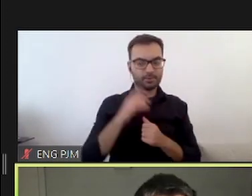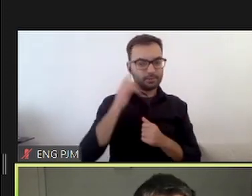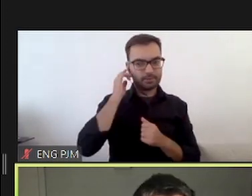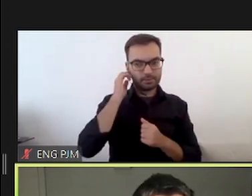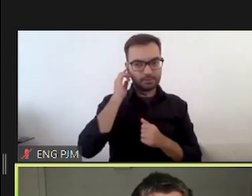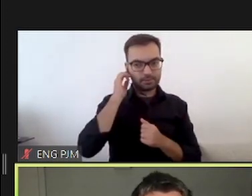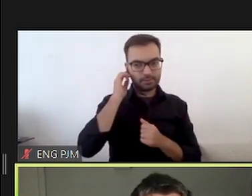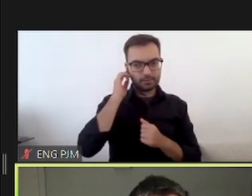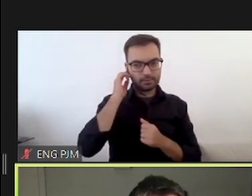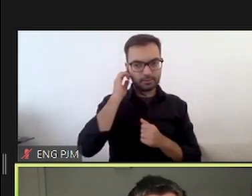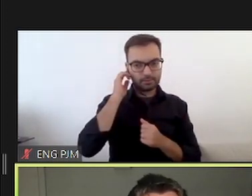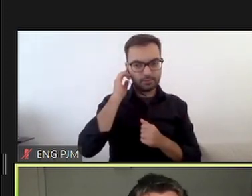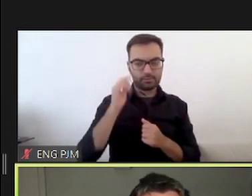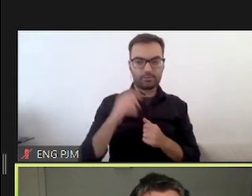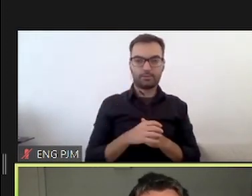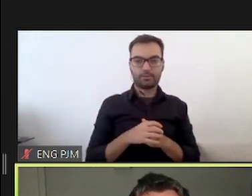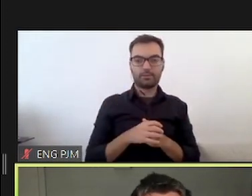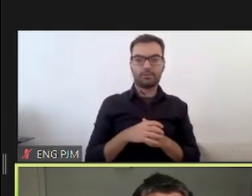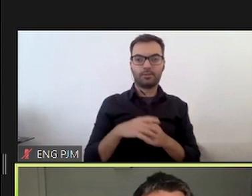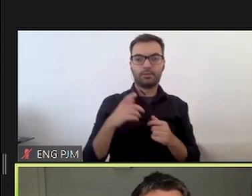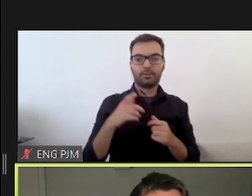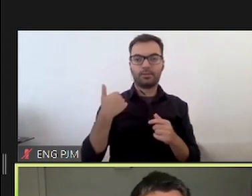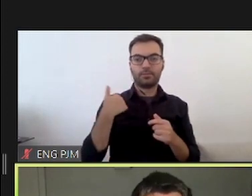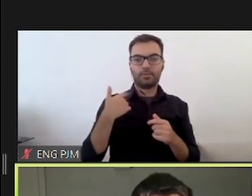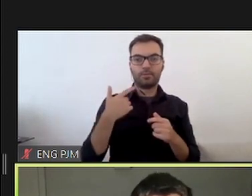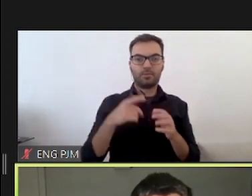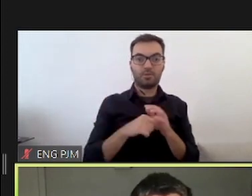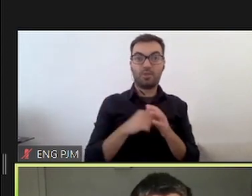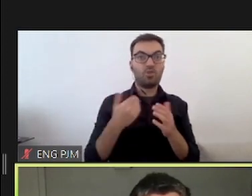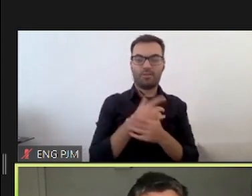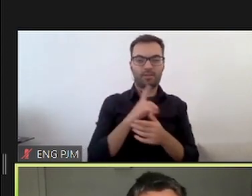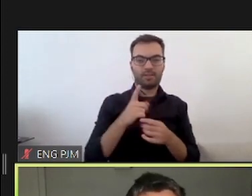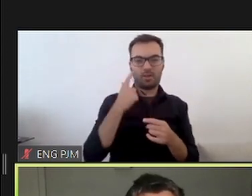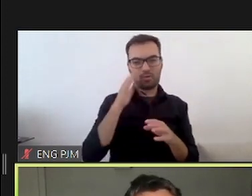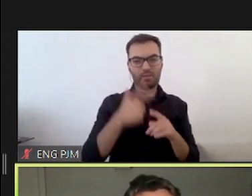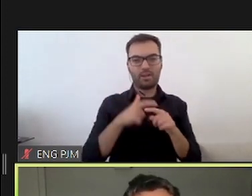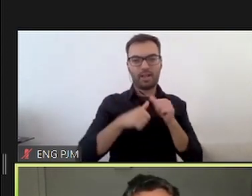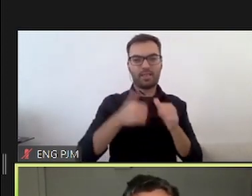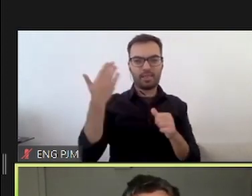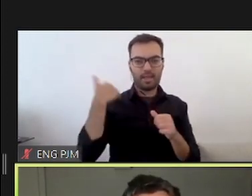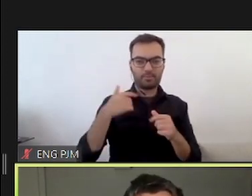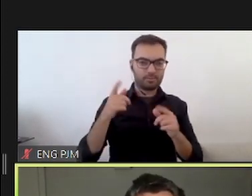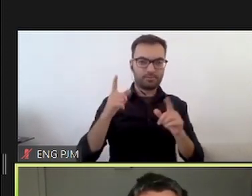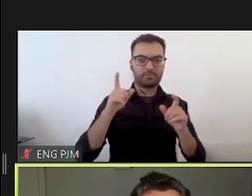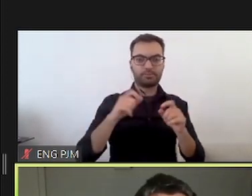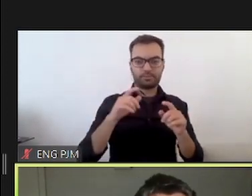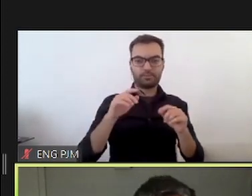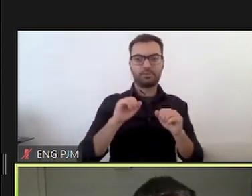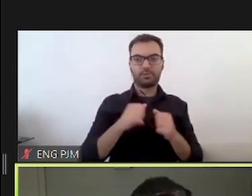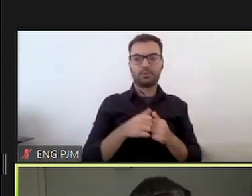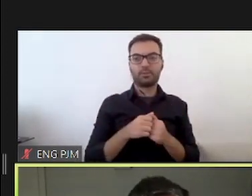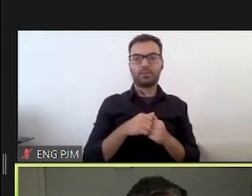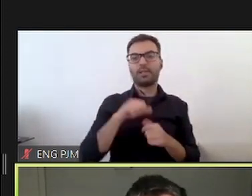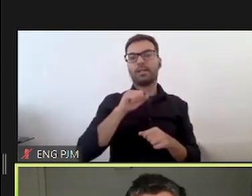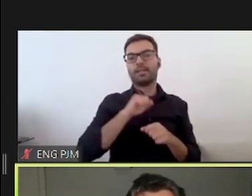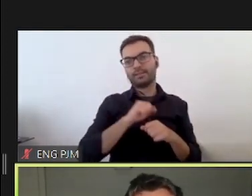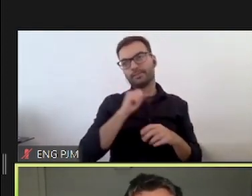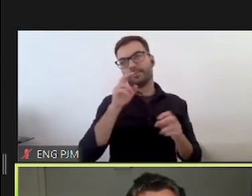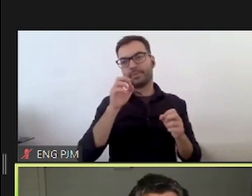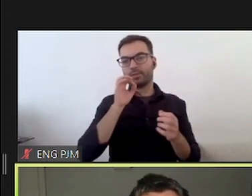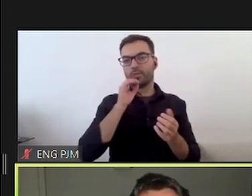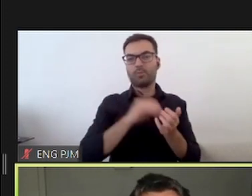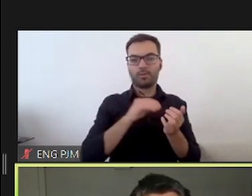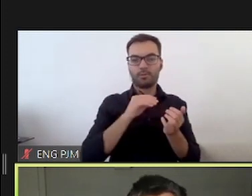yesterday. It came almost 20 years ago, and there is a good practice how